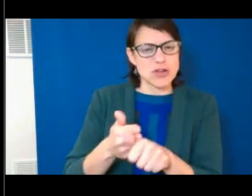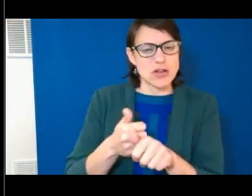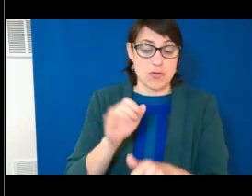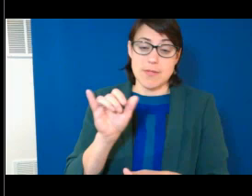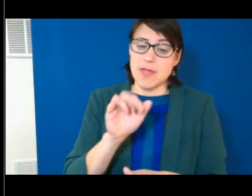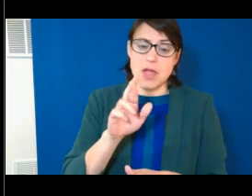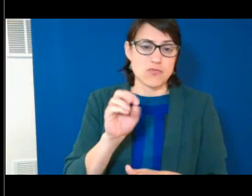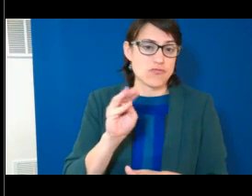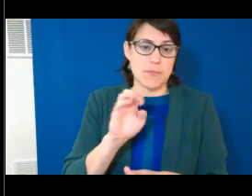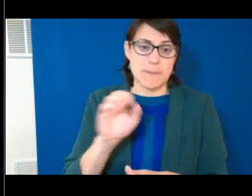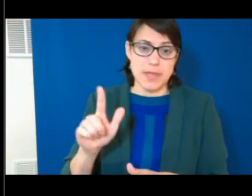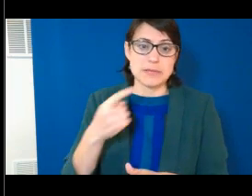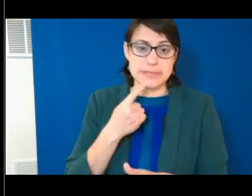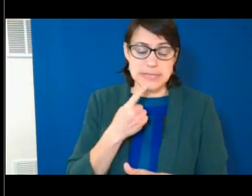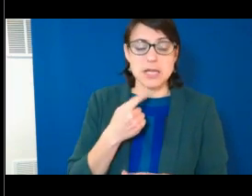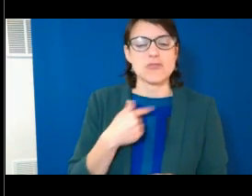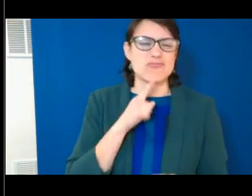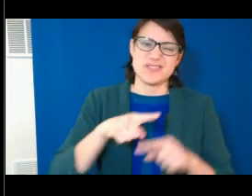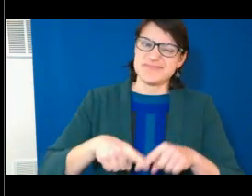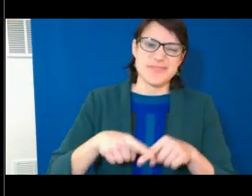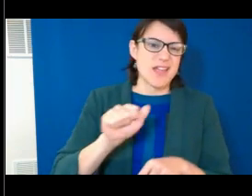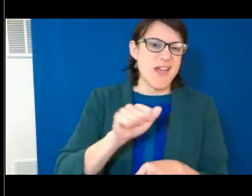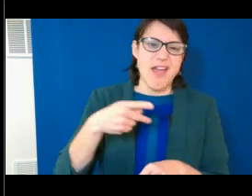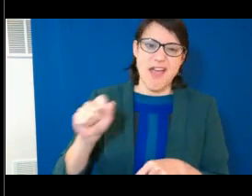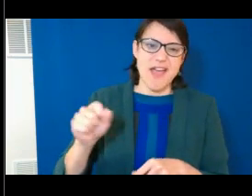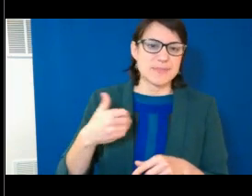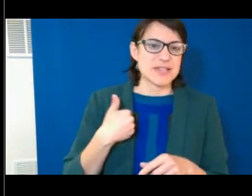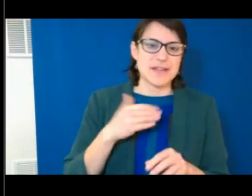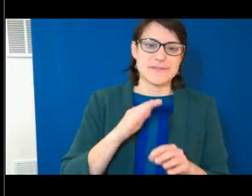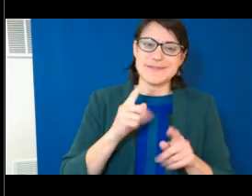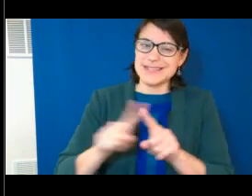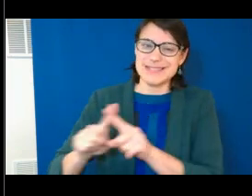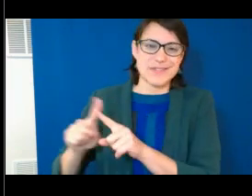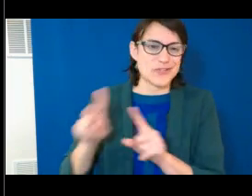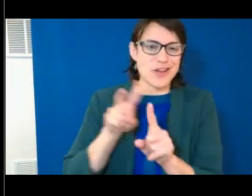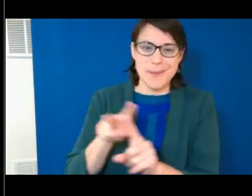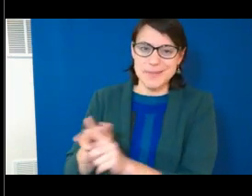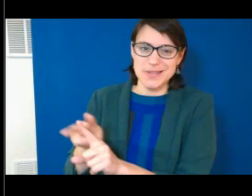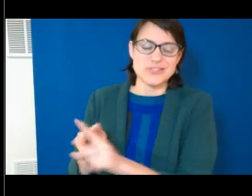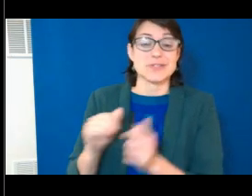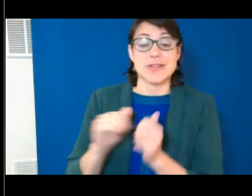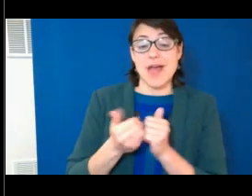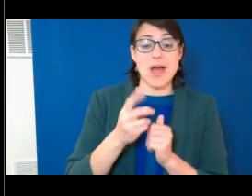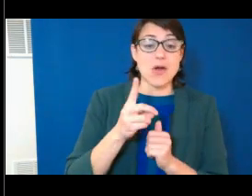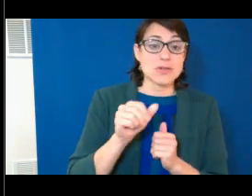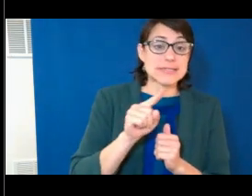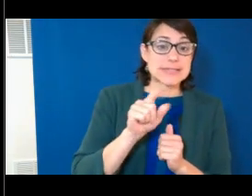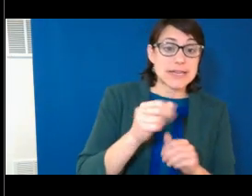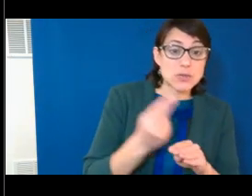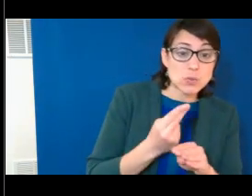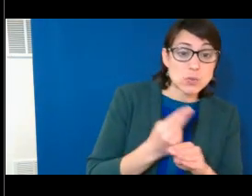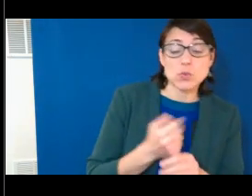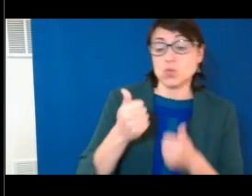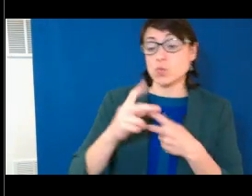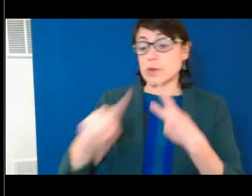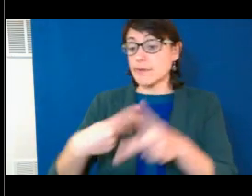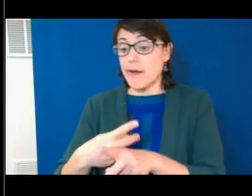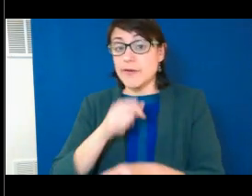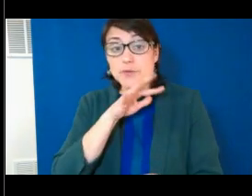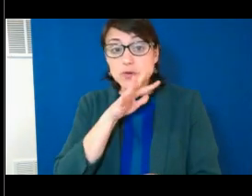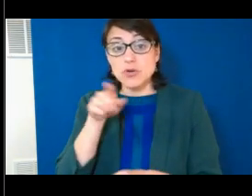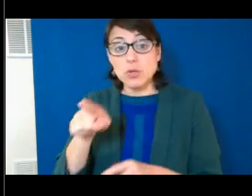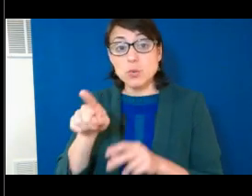lot of the different apps have different applications in terms of how the data is used, what kind of debris are you surveying. In